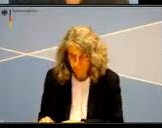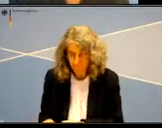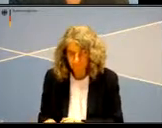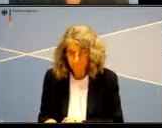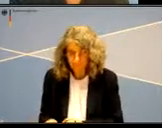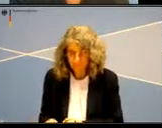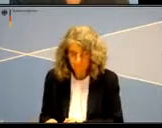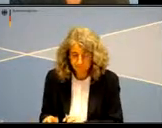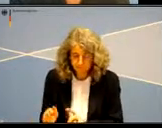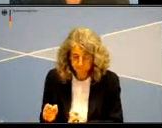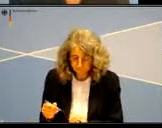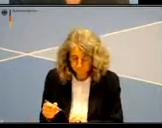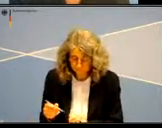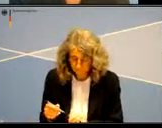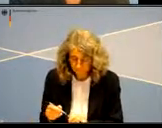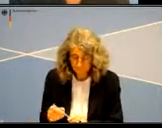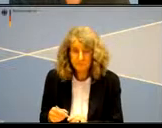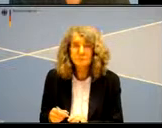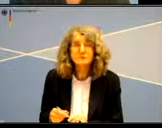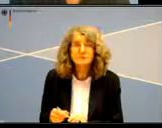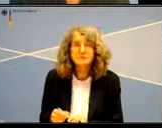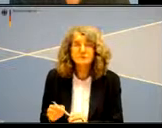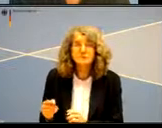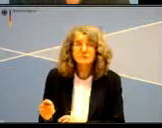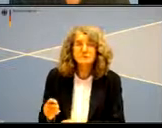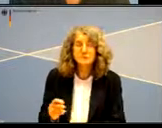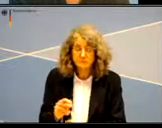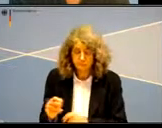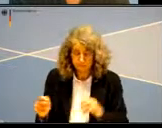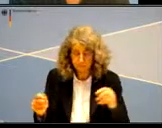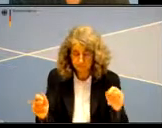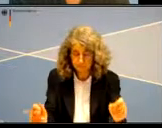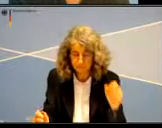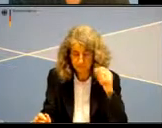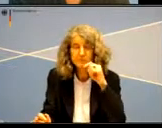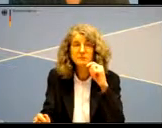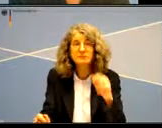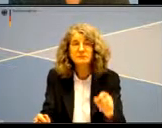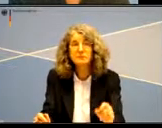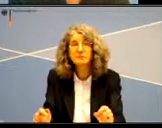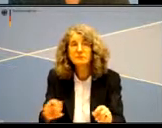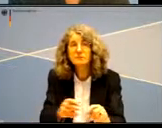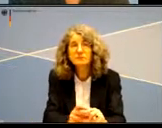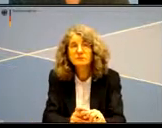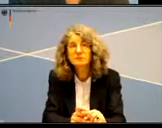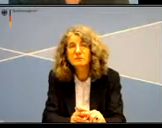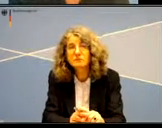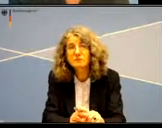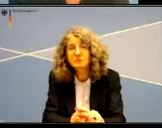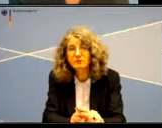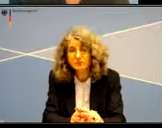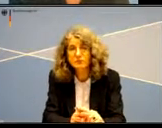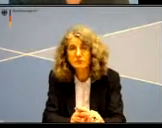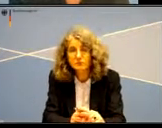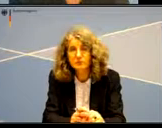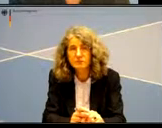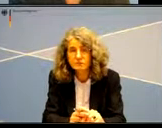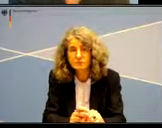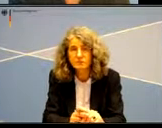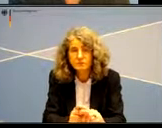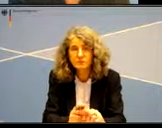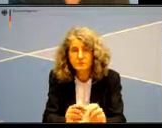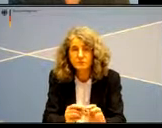And you see currently in the energy crisis, you need to combine energy policy with social policies, meaning that you really